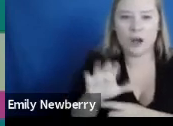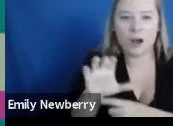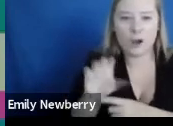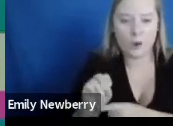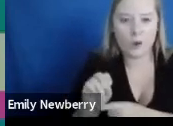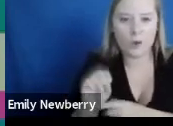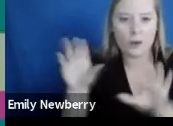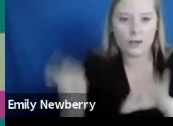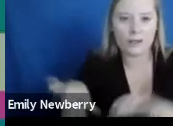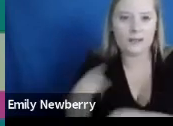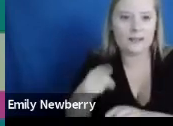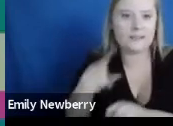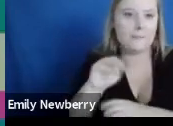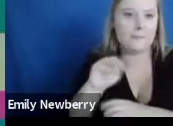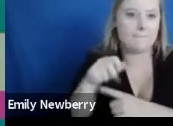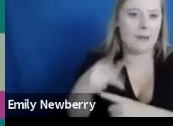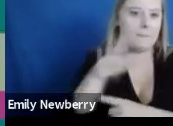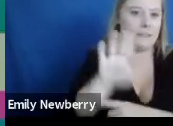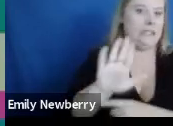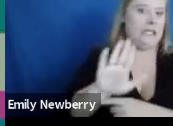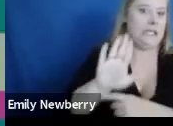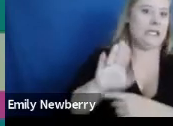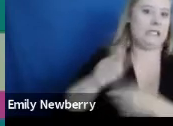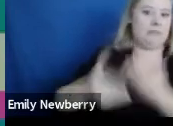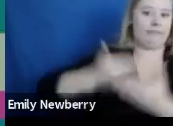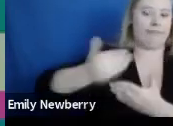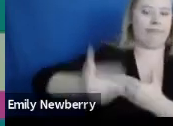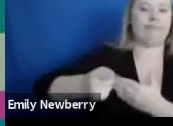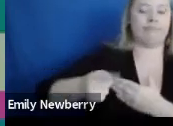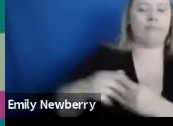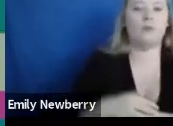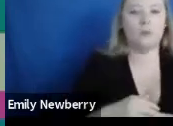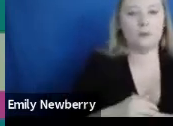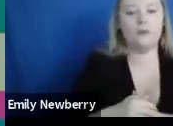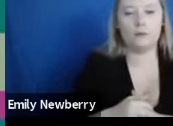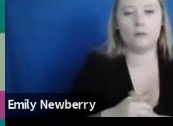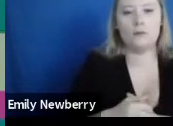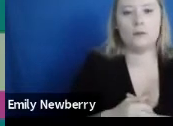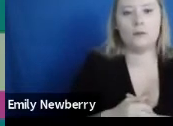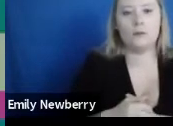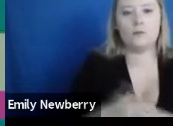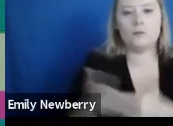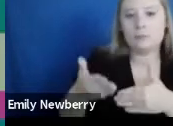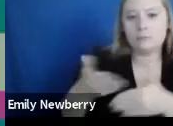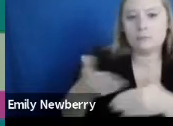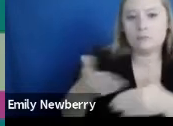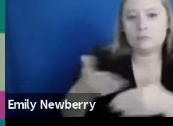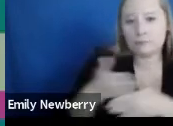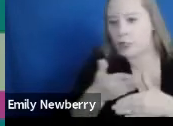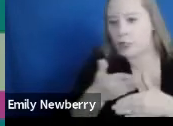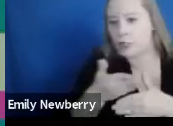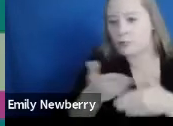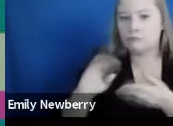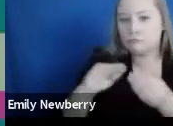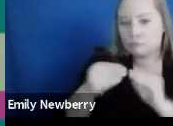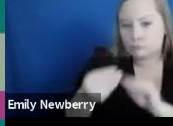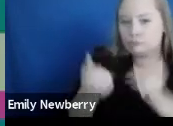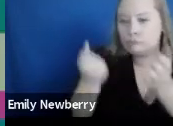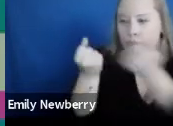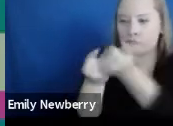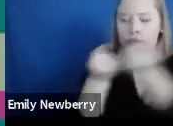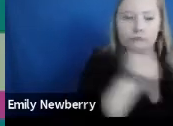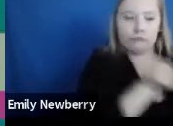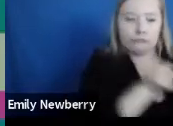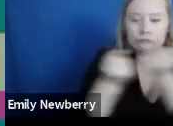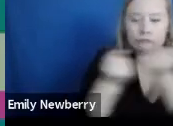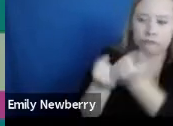to date there. And so we've been sharing data and trying to support each other in the work